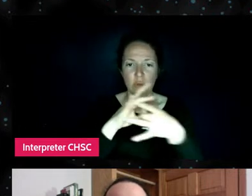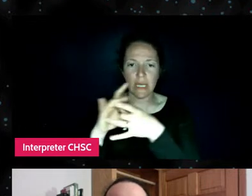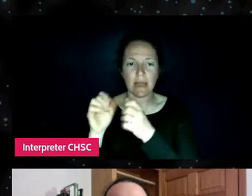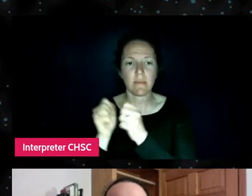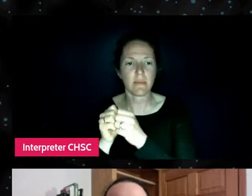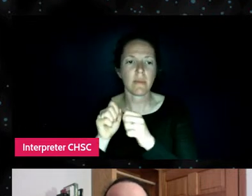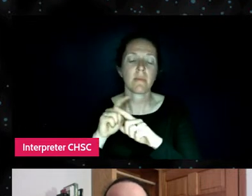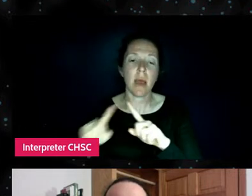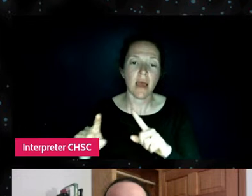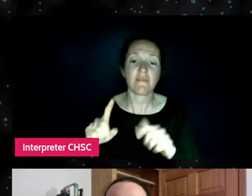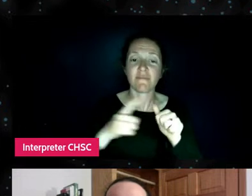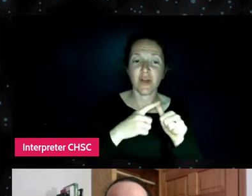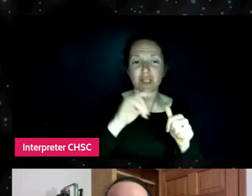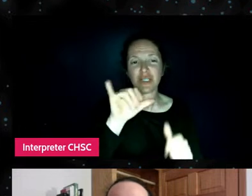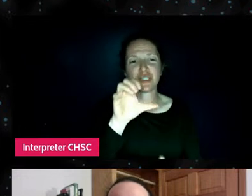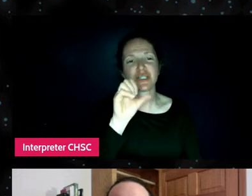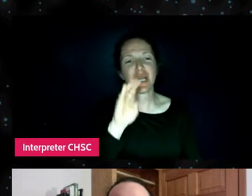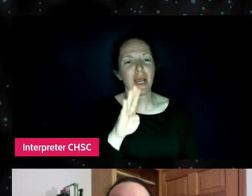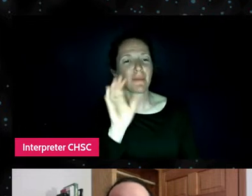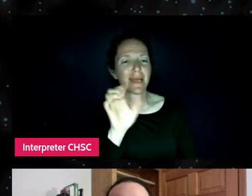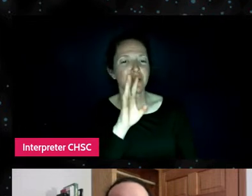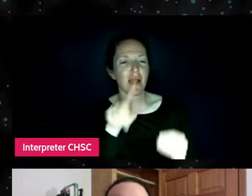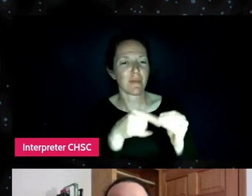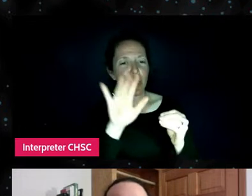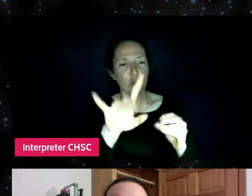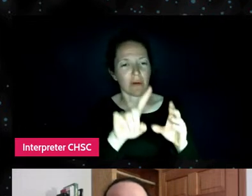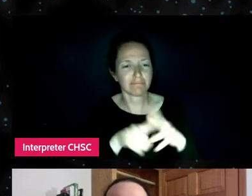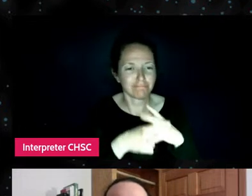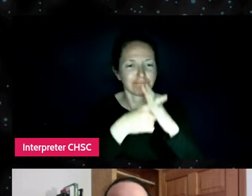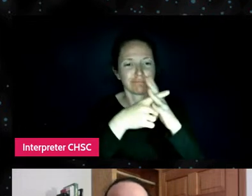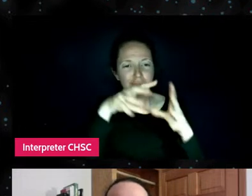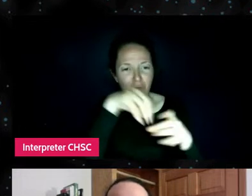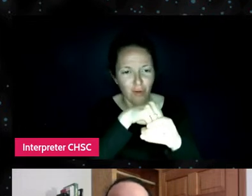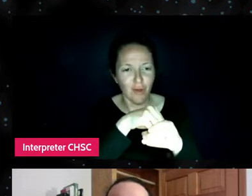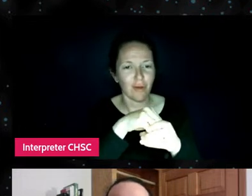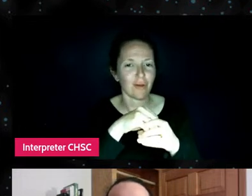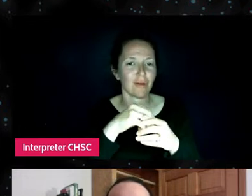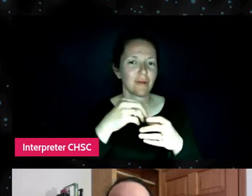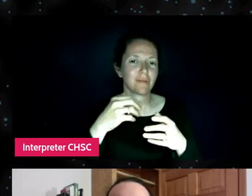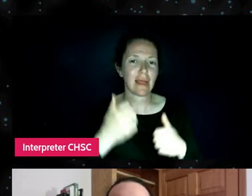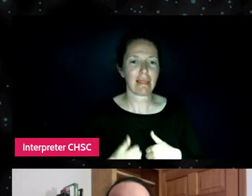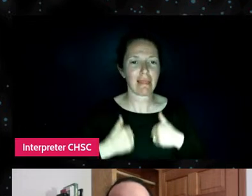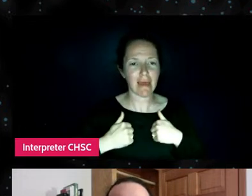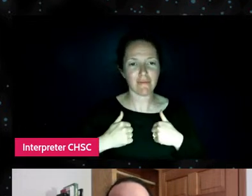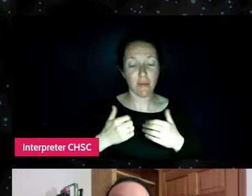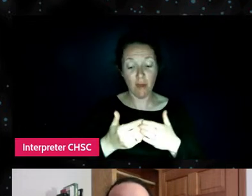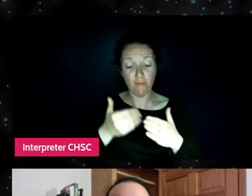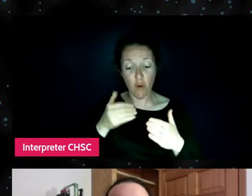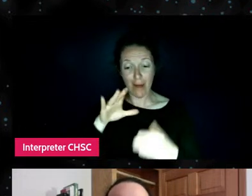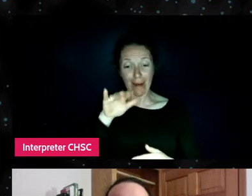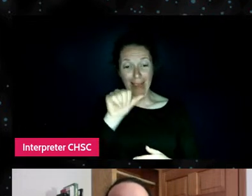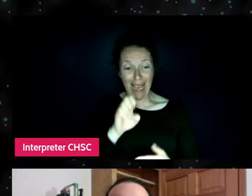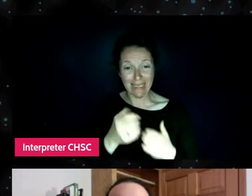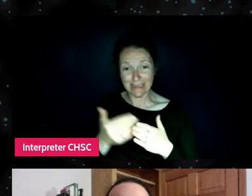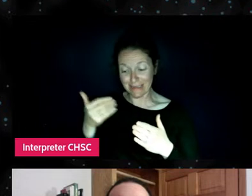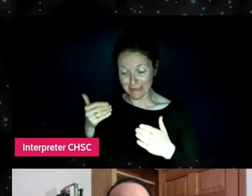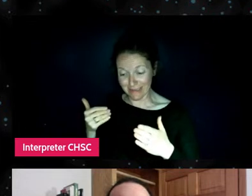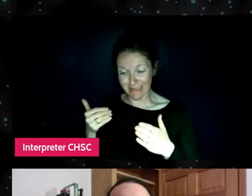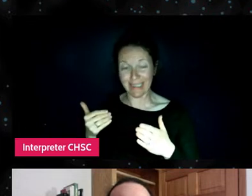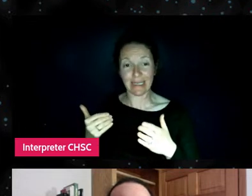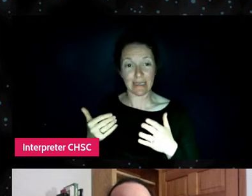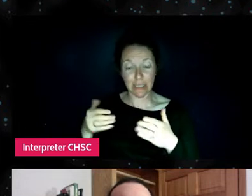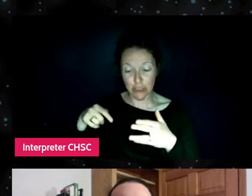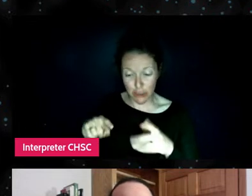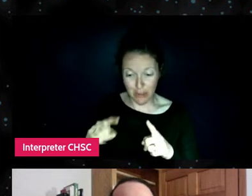Jacob, I'd love for you to speak more to how you got involved, what life was like before this case, and what your life is like